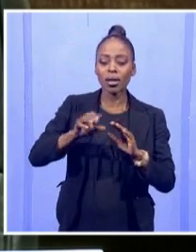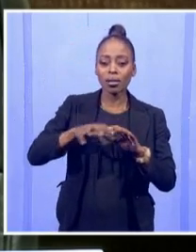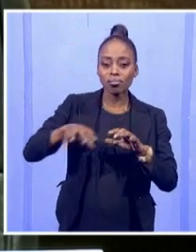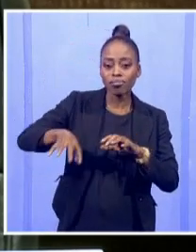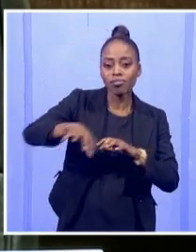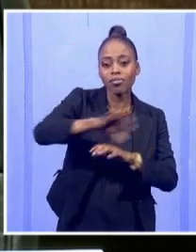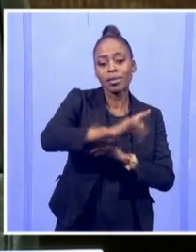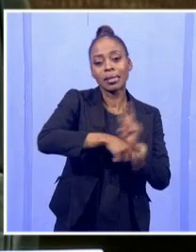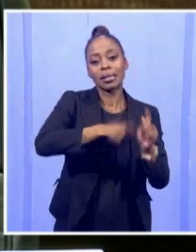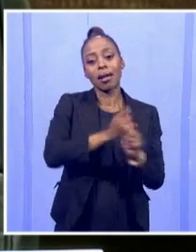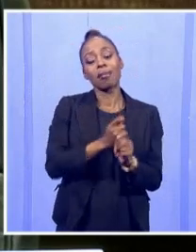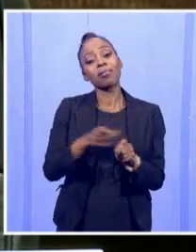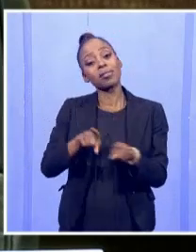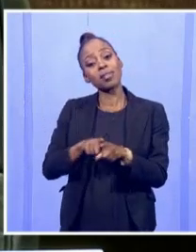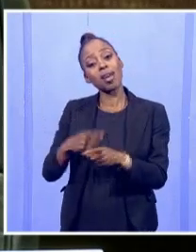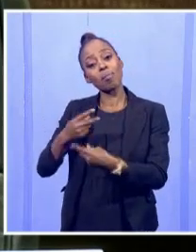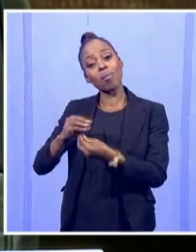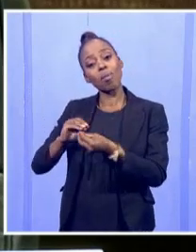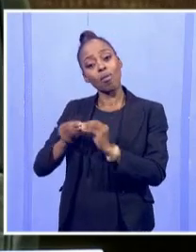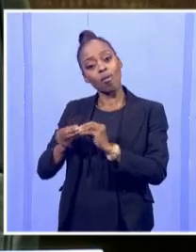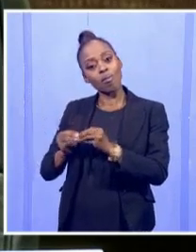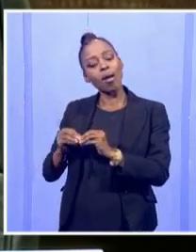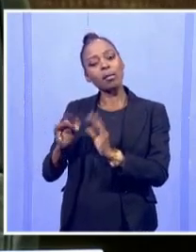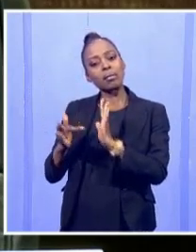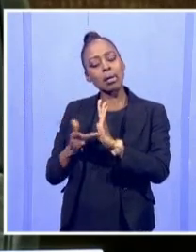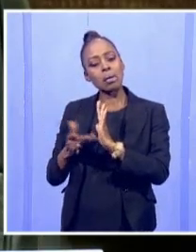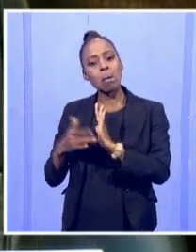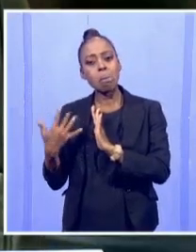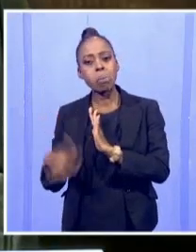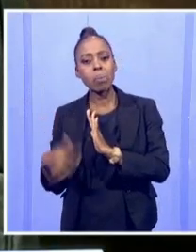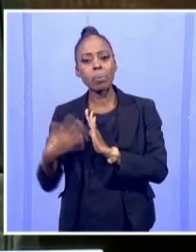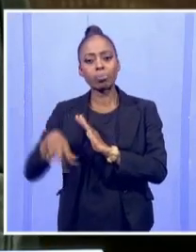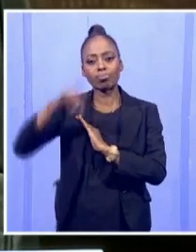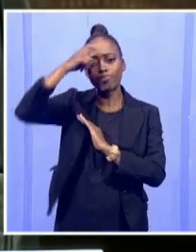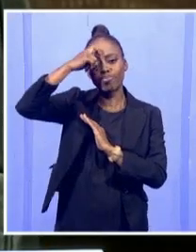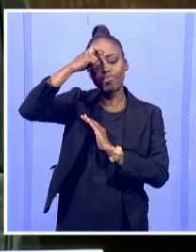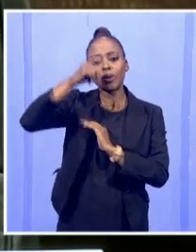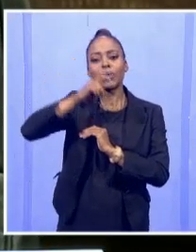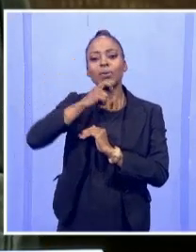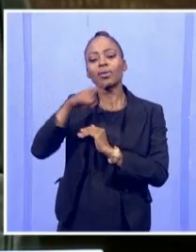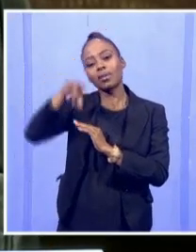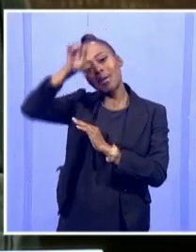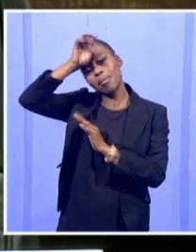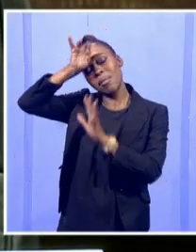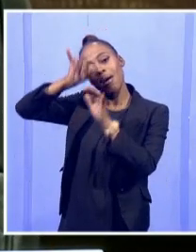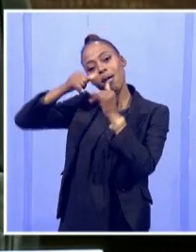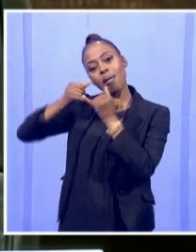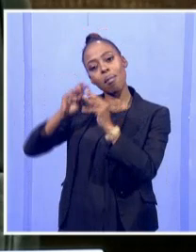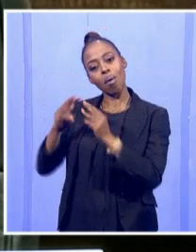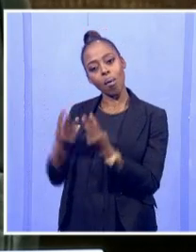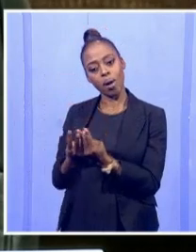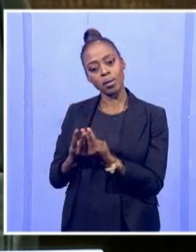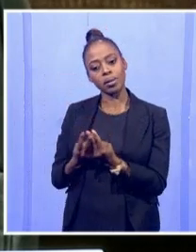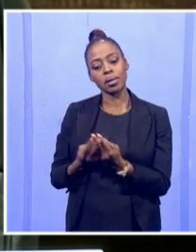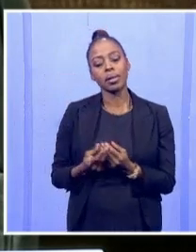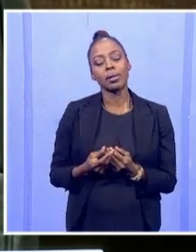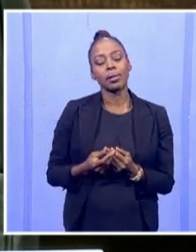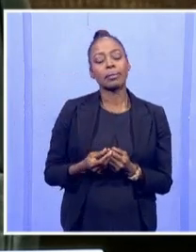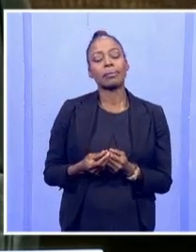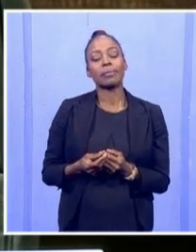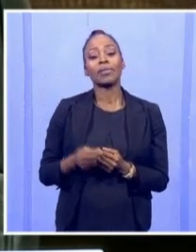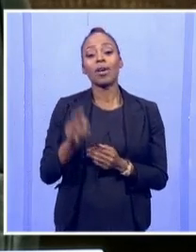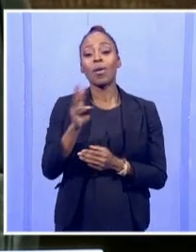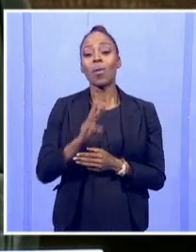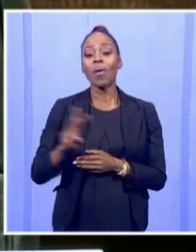production also of significant technologies and expertise used by mining companies across the world. In fact, the